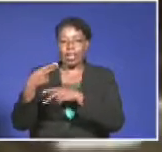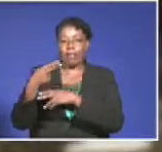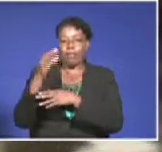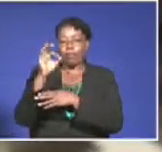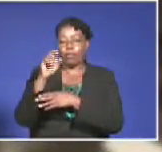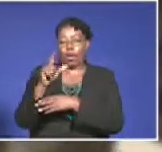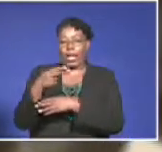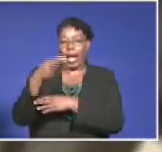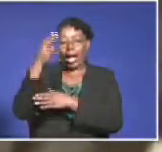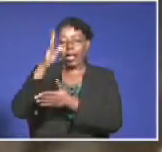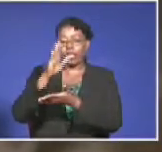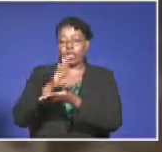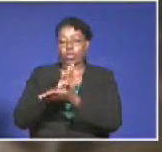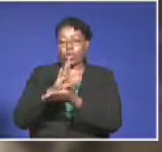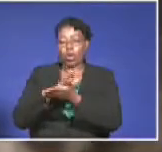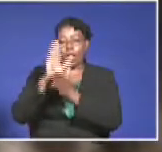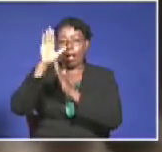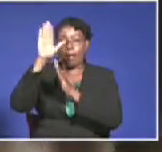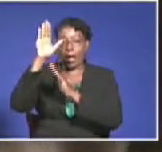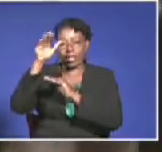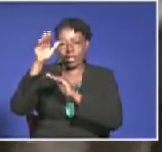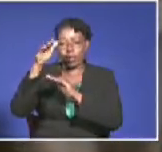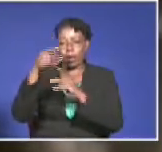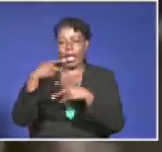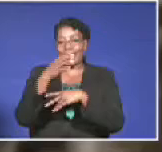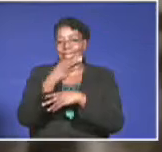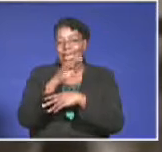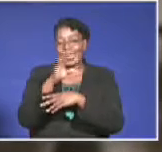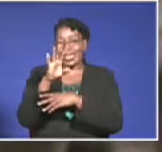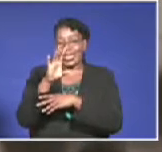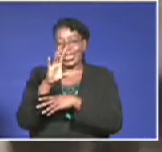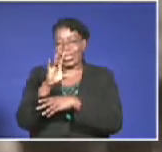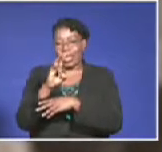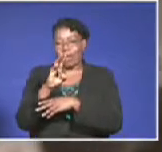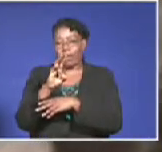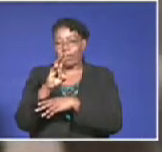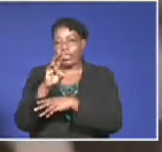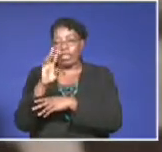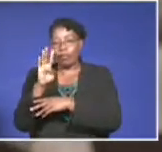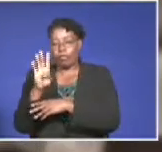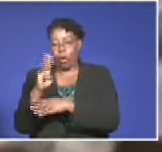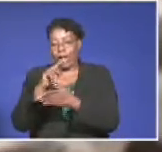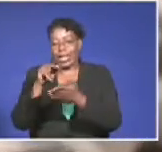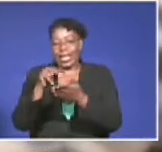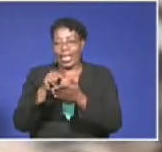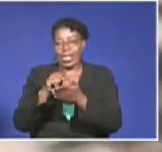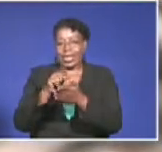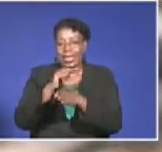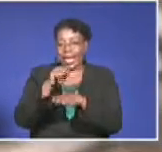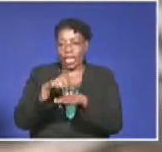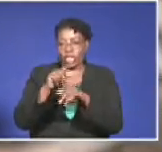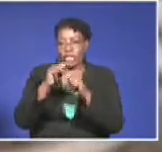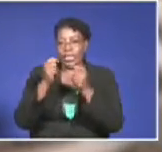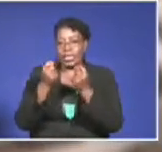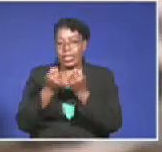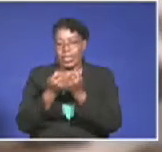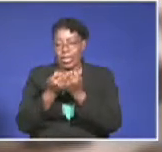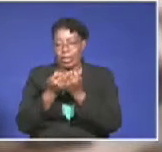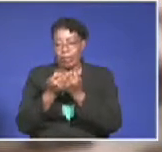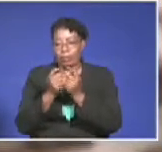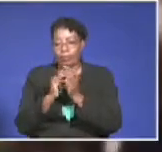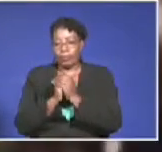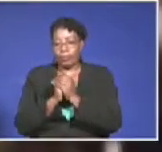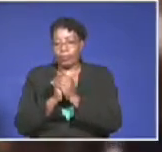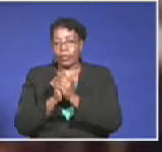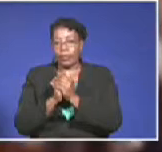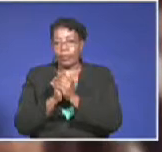school basketball as a part of the undefeated 1974 national championship team known as the Miami Jackson 5, which included